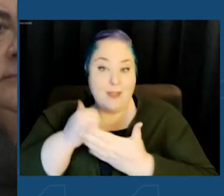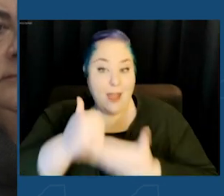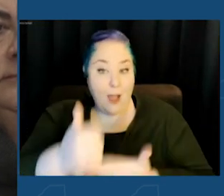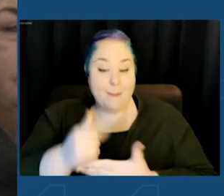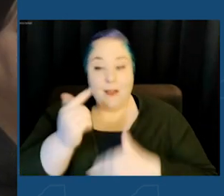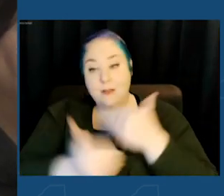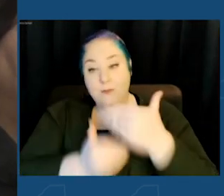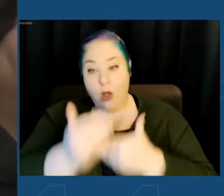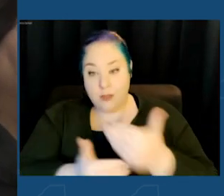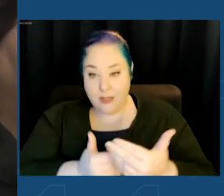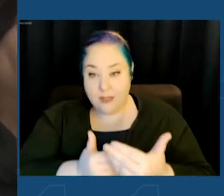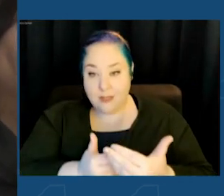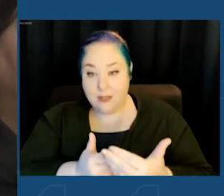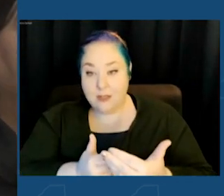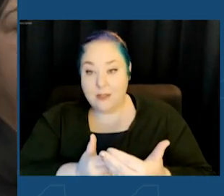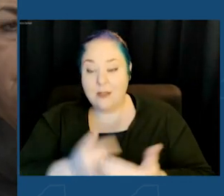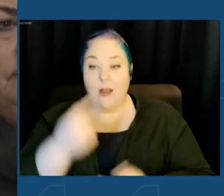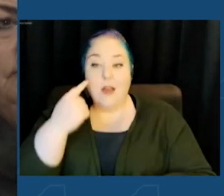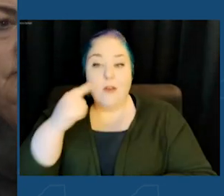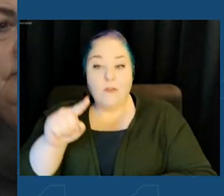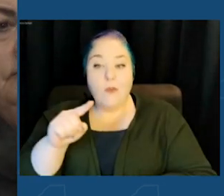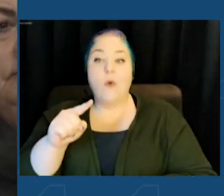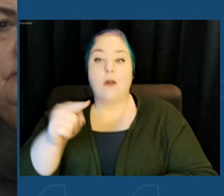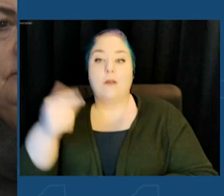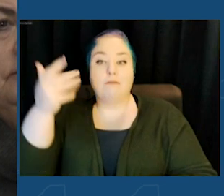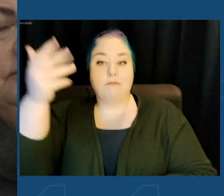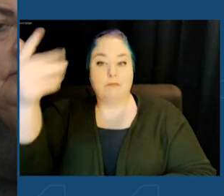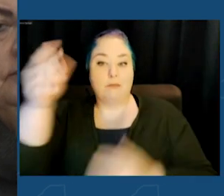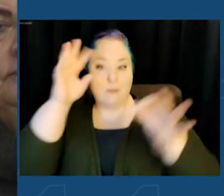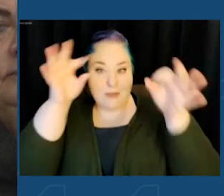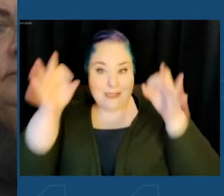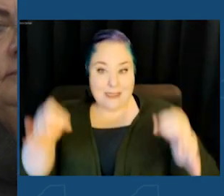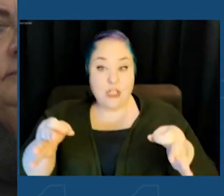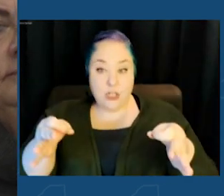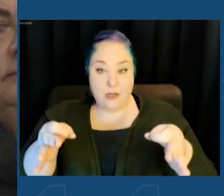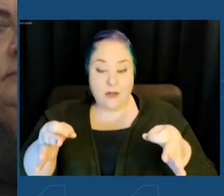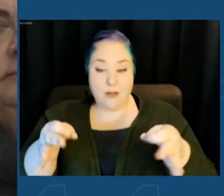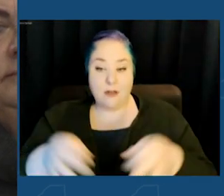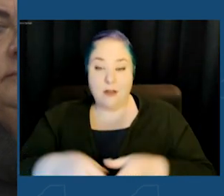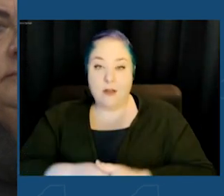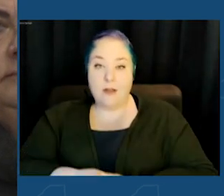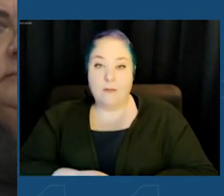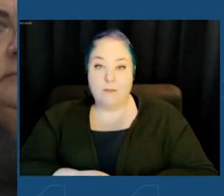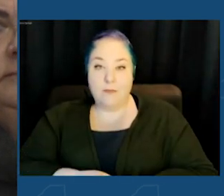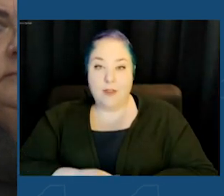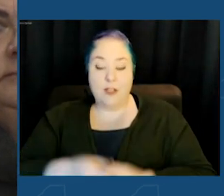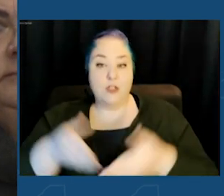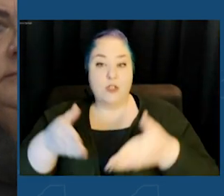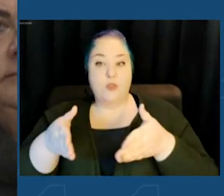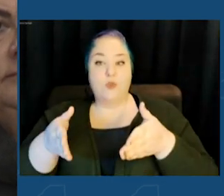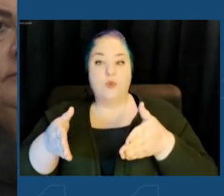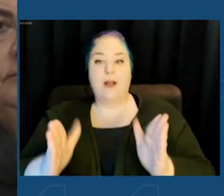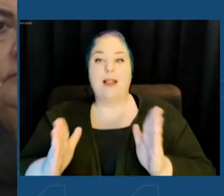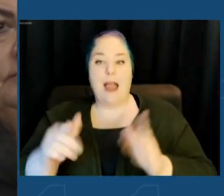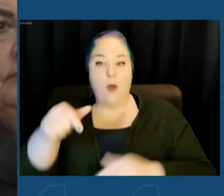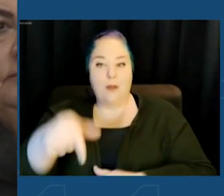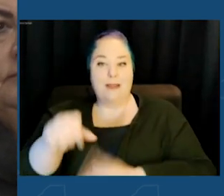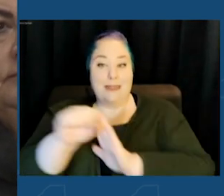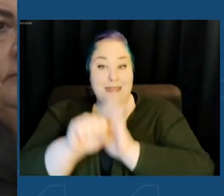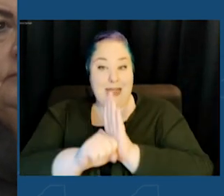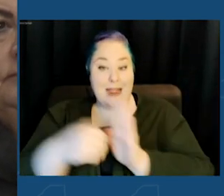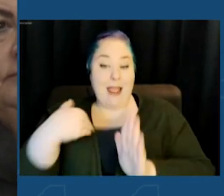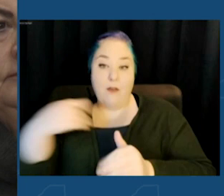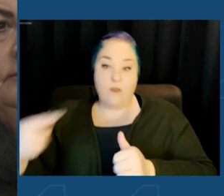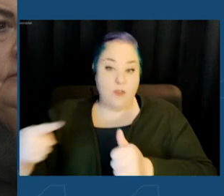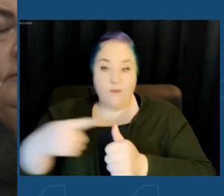go toward the ultimate decision to allow this state to have the very first